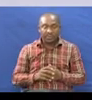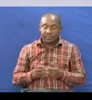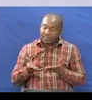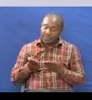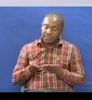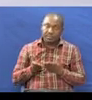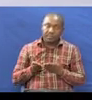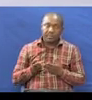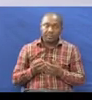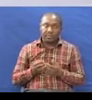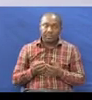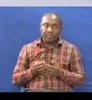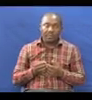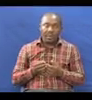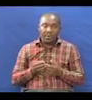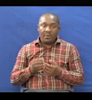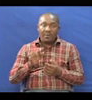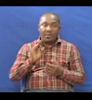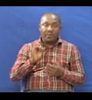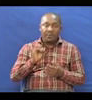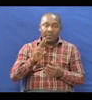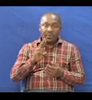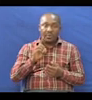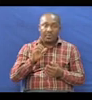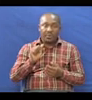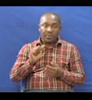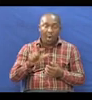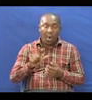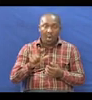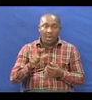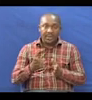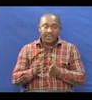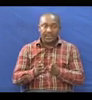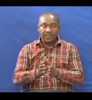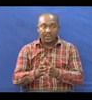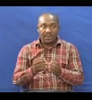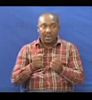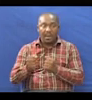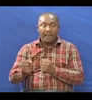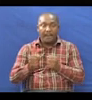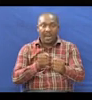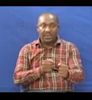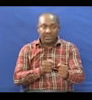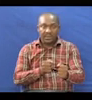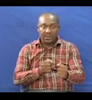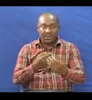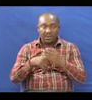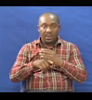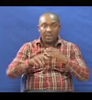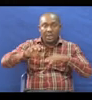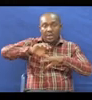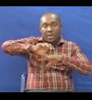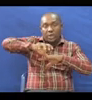This is feudal system which is practiced on the shore of